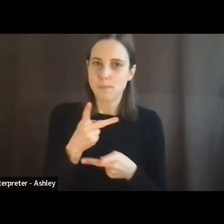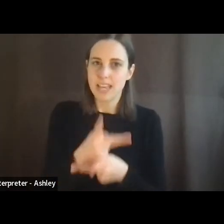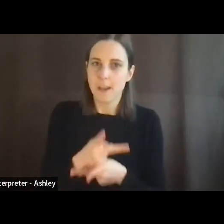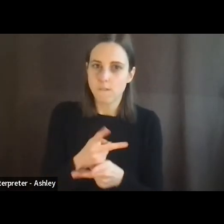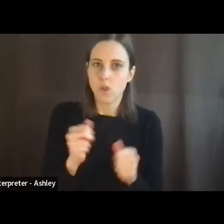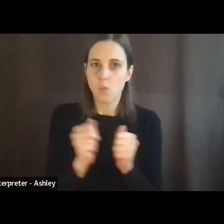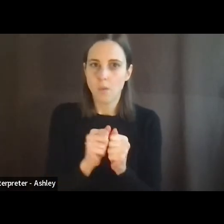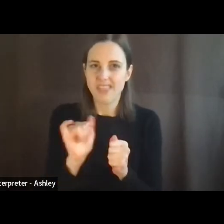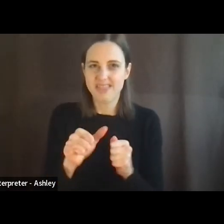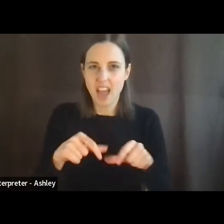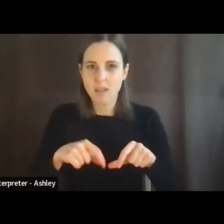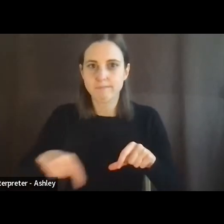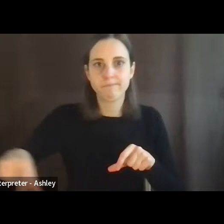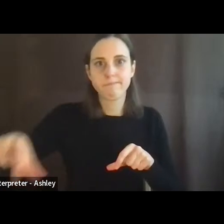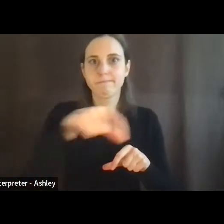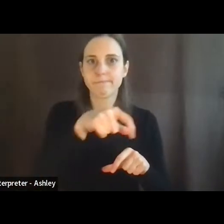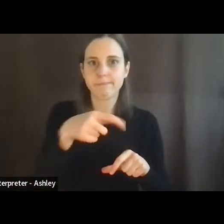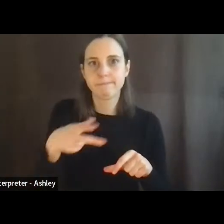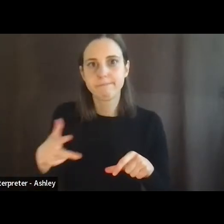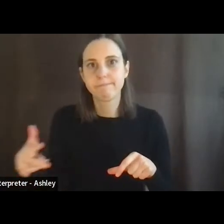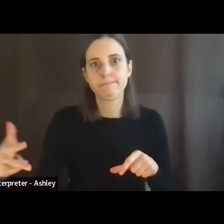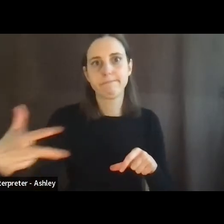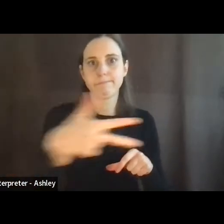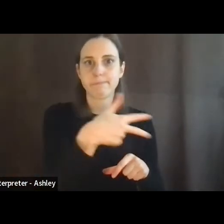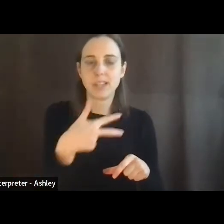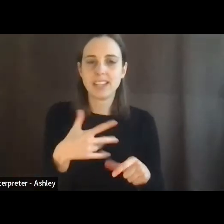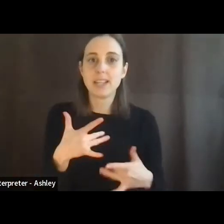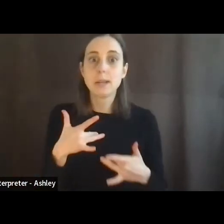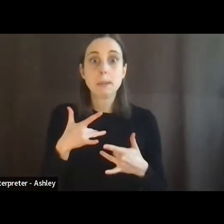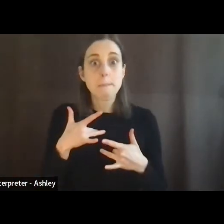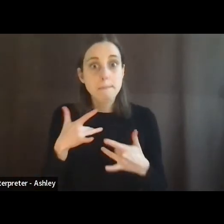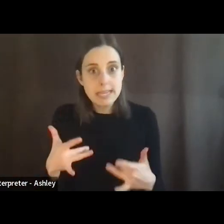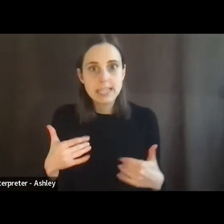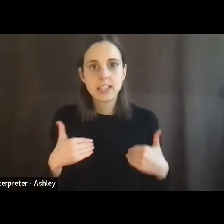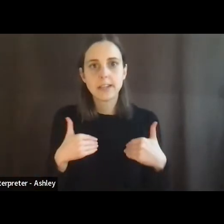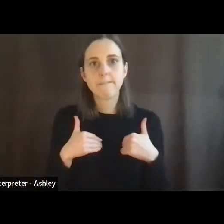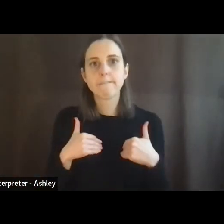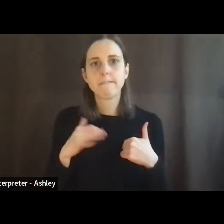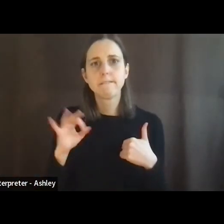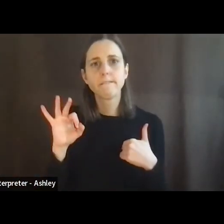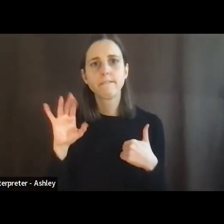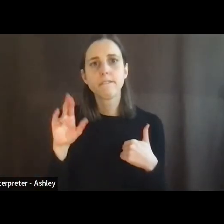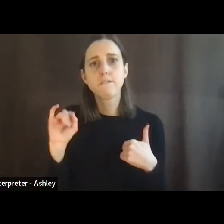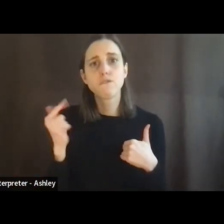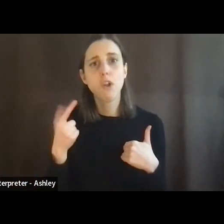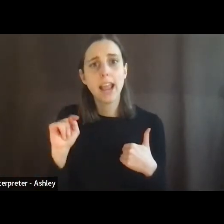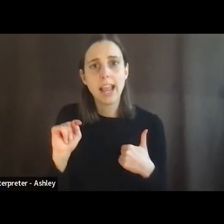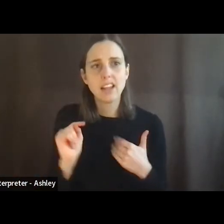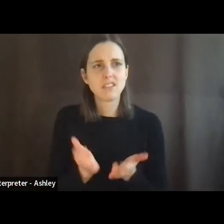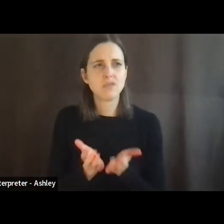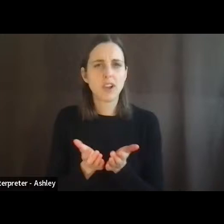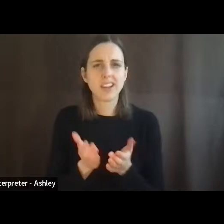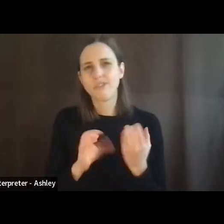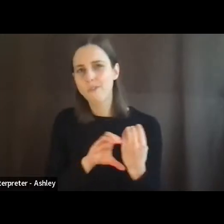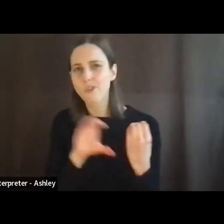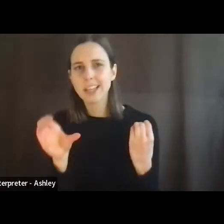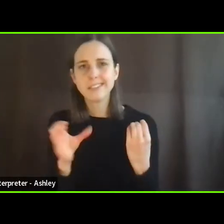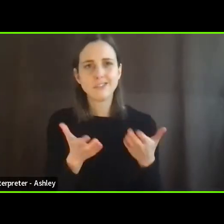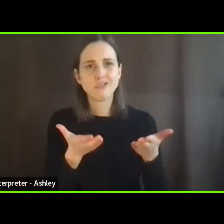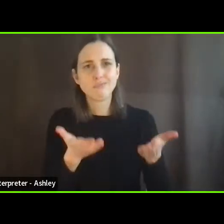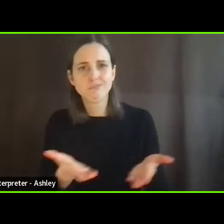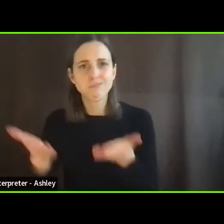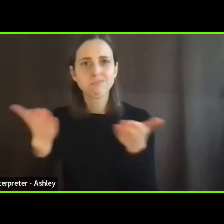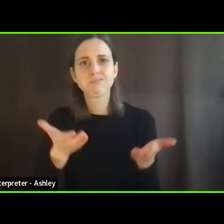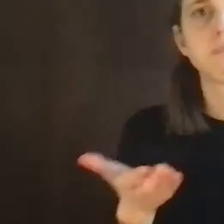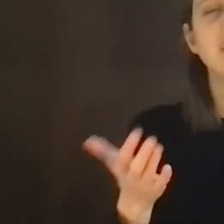we tend to oppose them on freight routes in general, and you've got a lot of freight traffic there. So just keep that in mind. Understood.